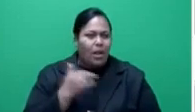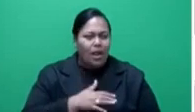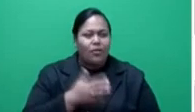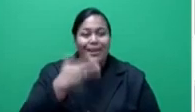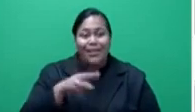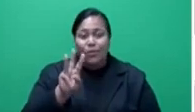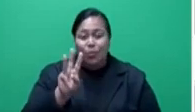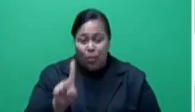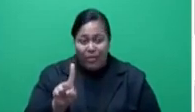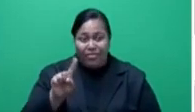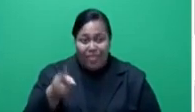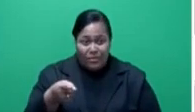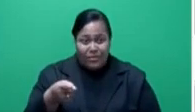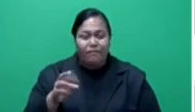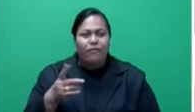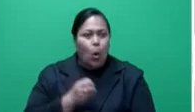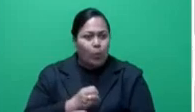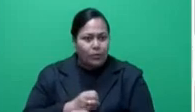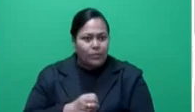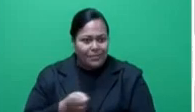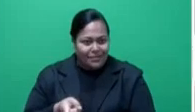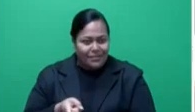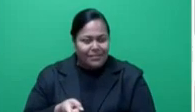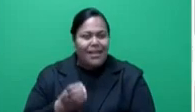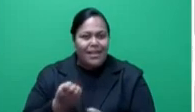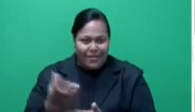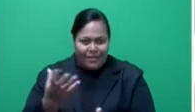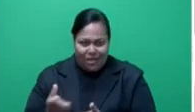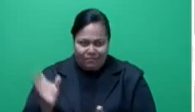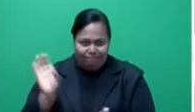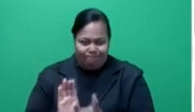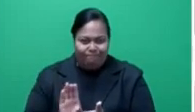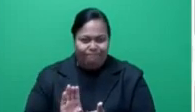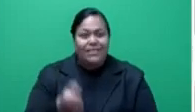$191,841 has been given as operating expenditure. Capital expenditure has been